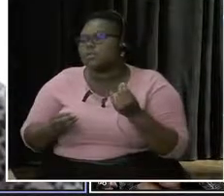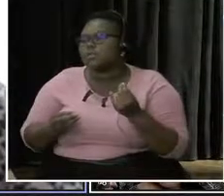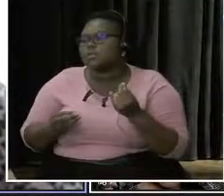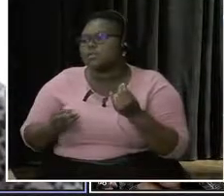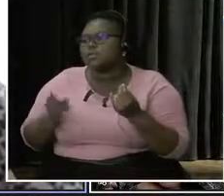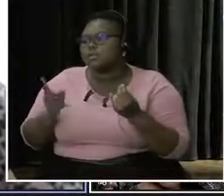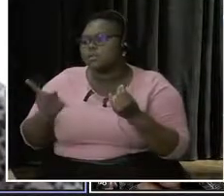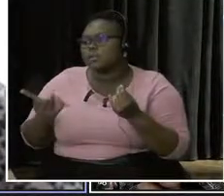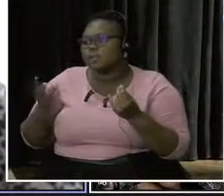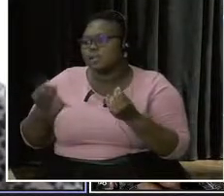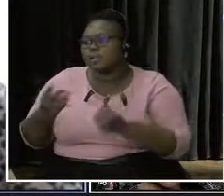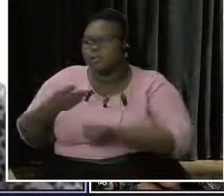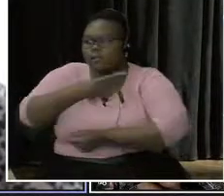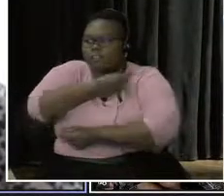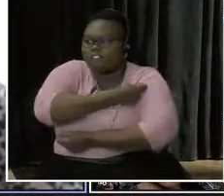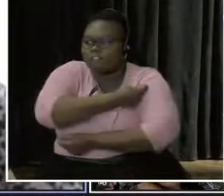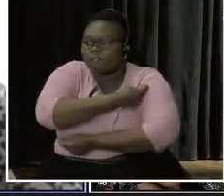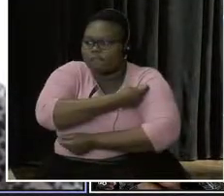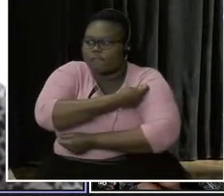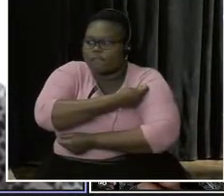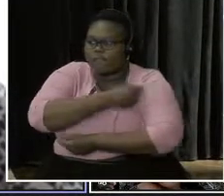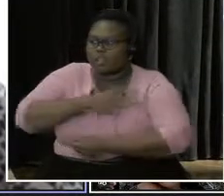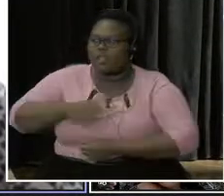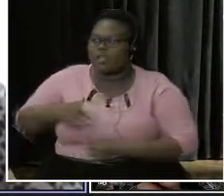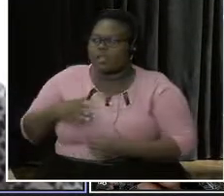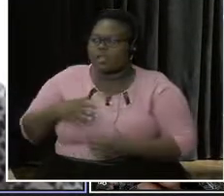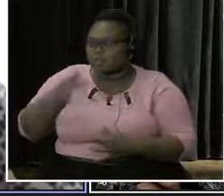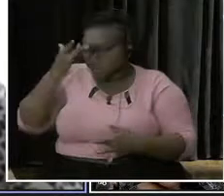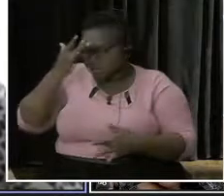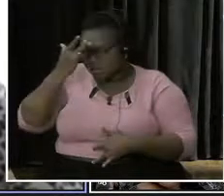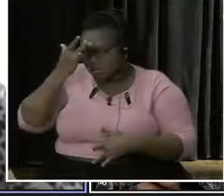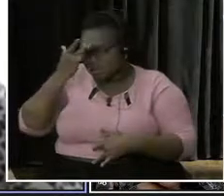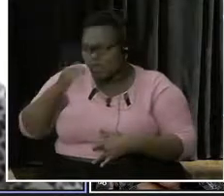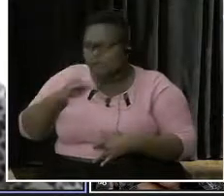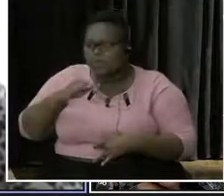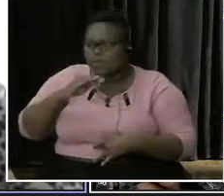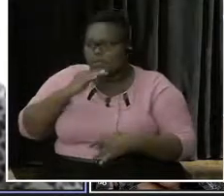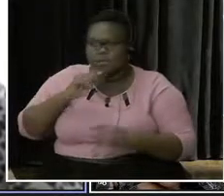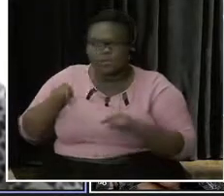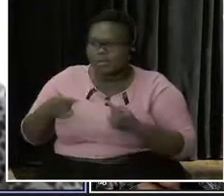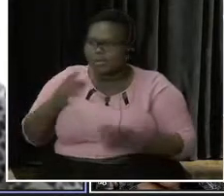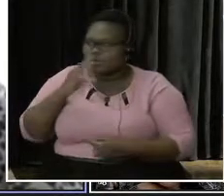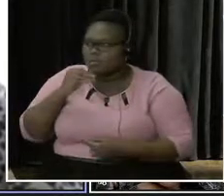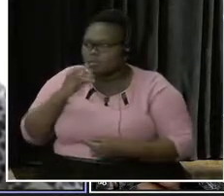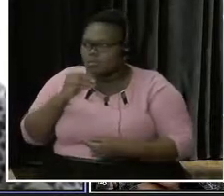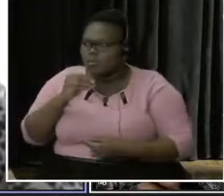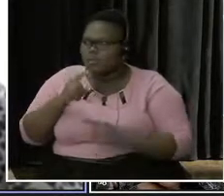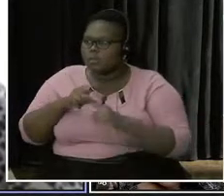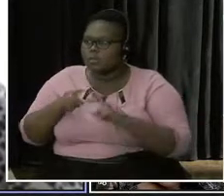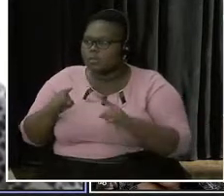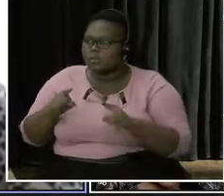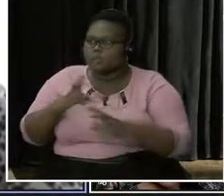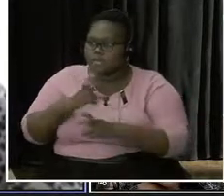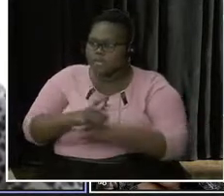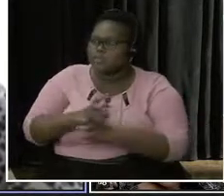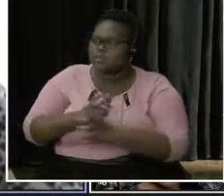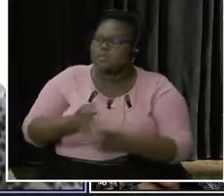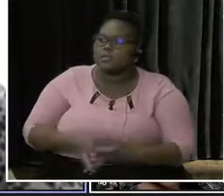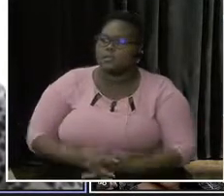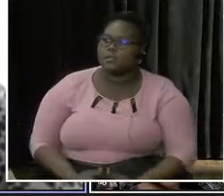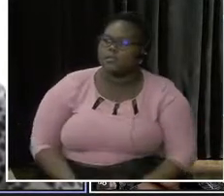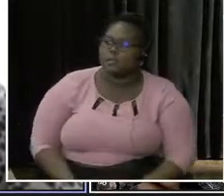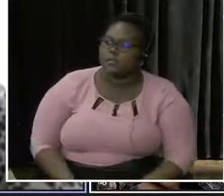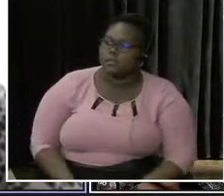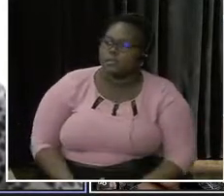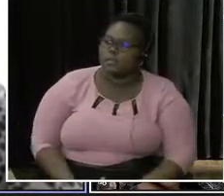had a vaccine this morning and isn't feeling well, so he won't be able to speak, but we are voting against this item.